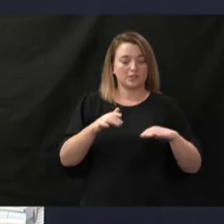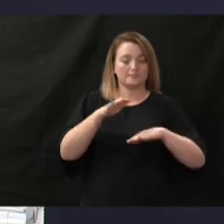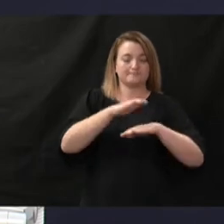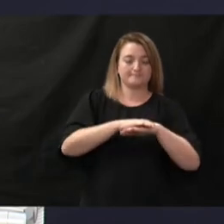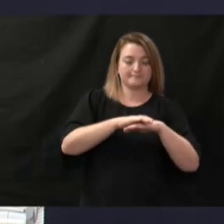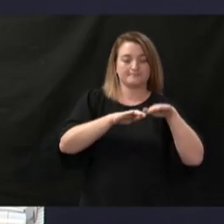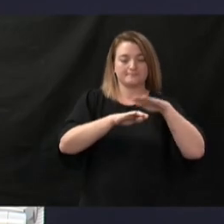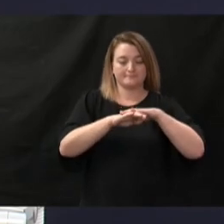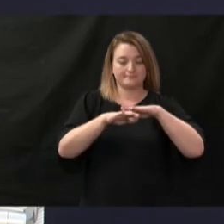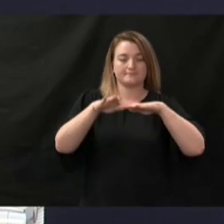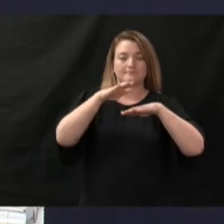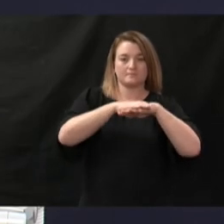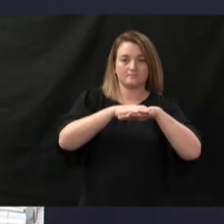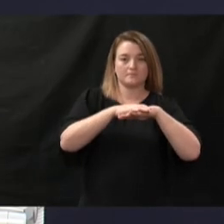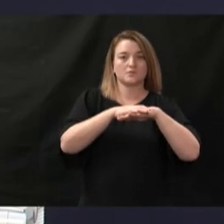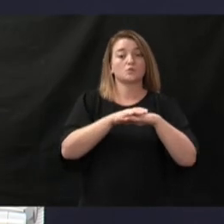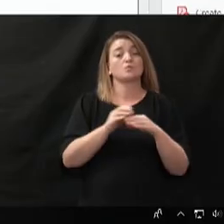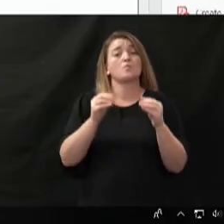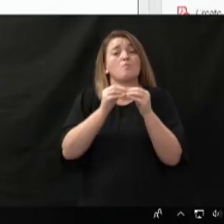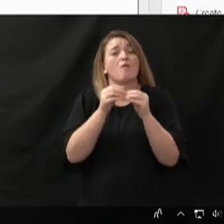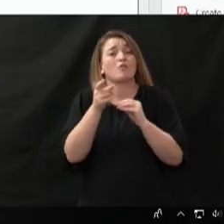know about it, the more you can tell the kids.